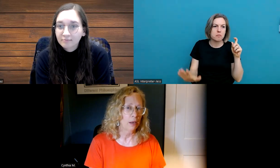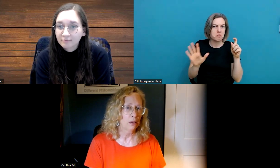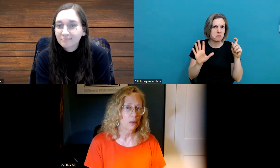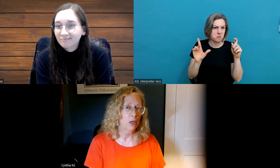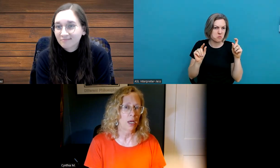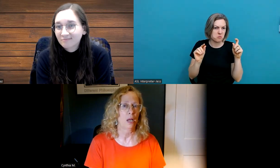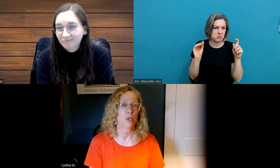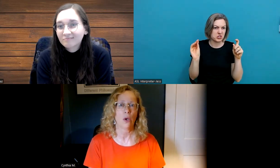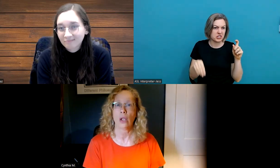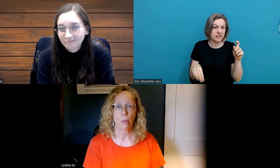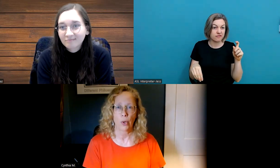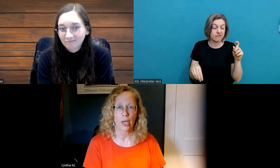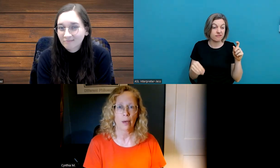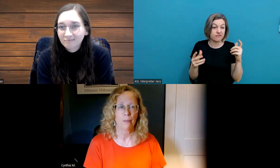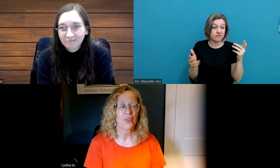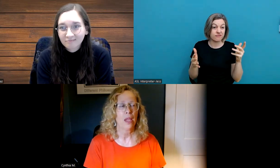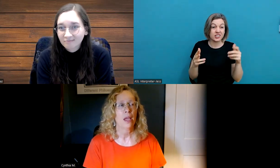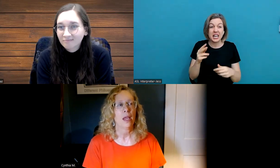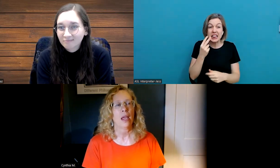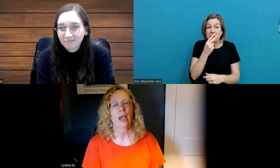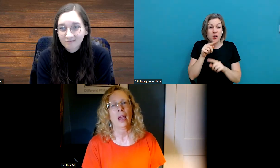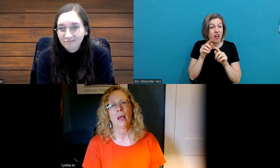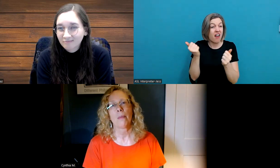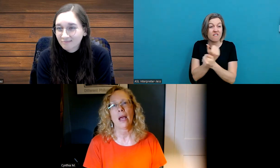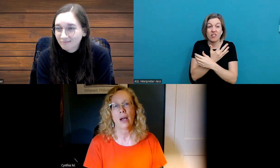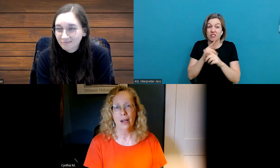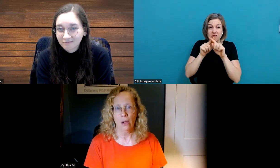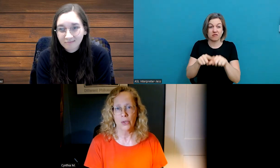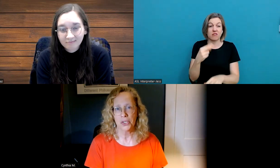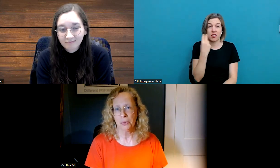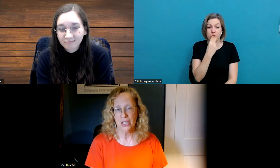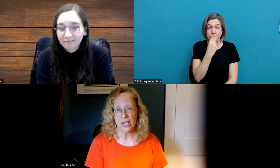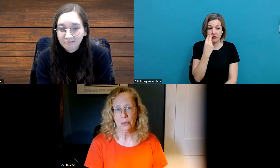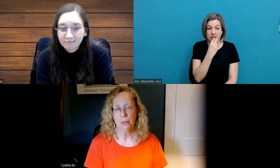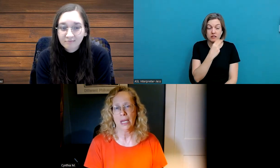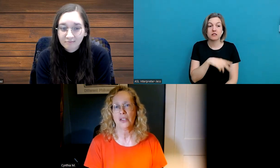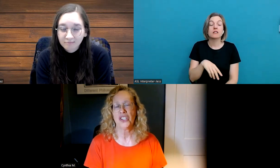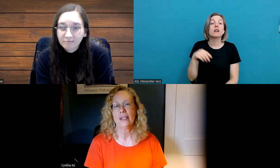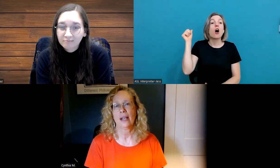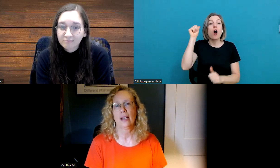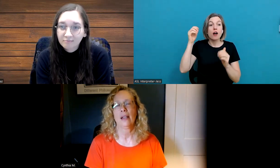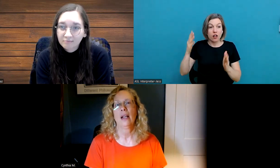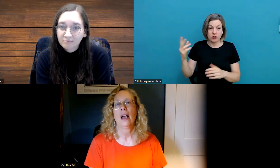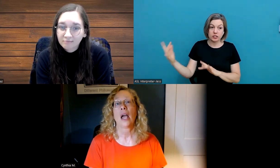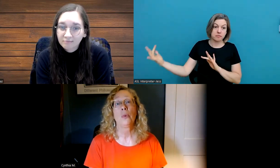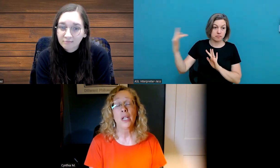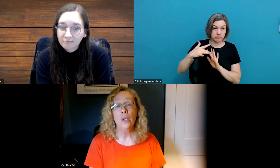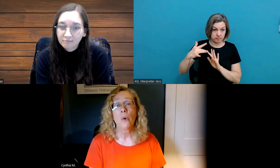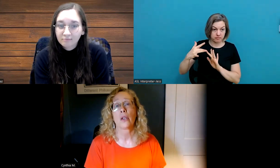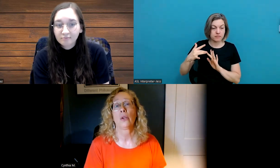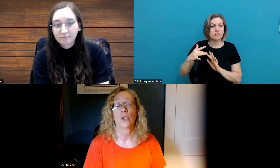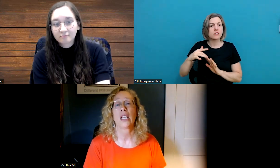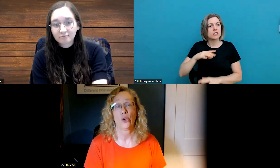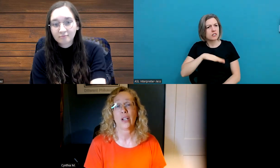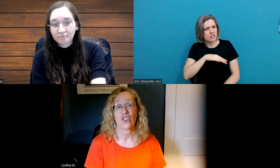20%, and it was all lip reading. And my audiologist reached out to me and she said, I really